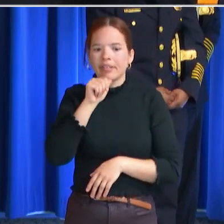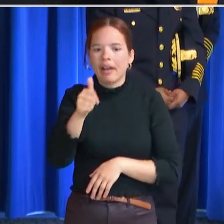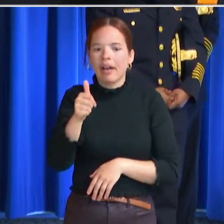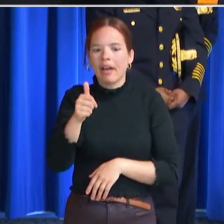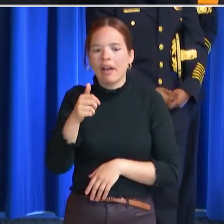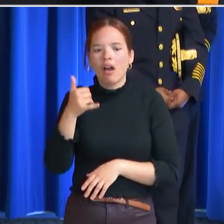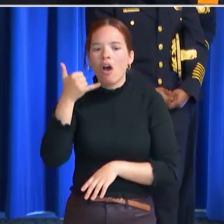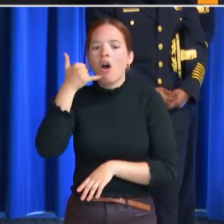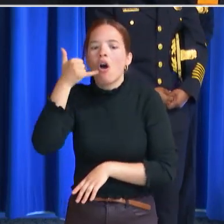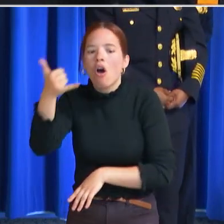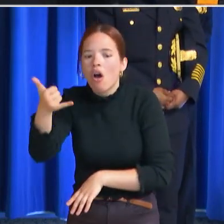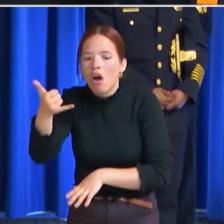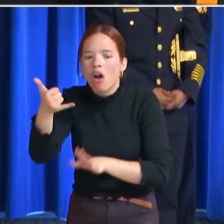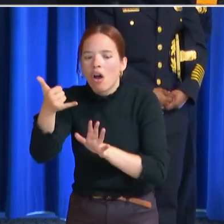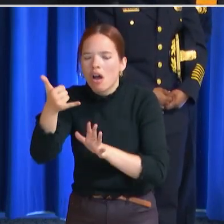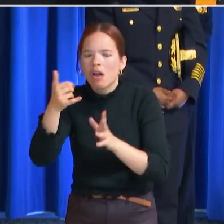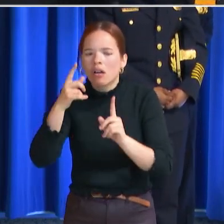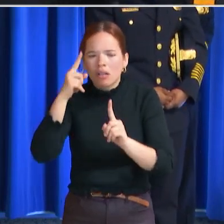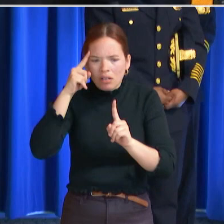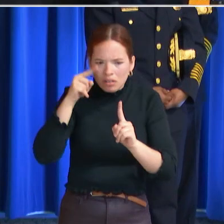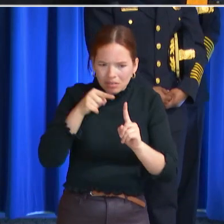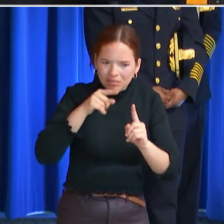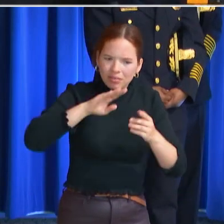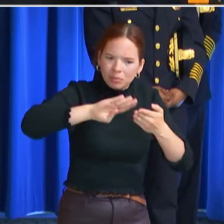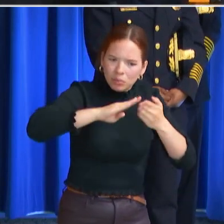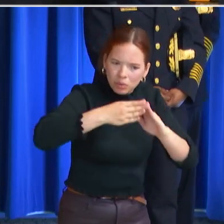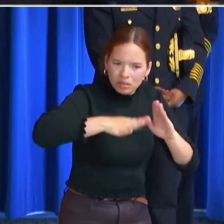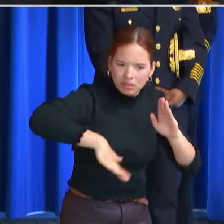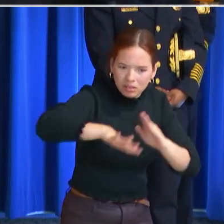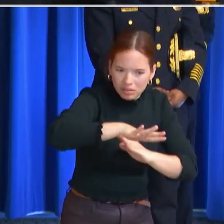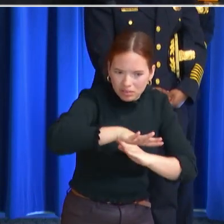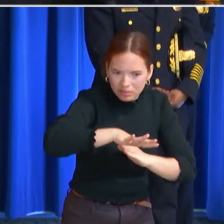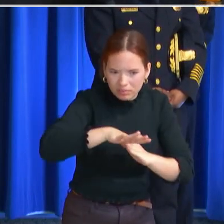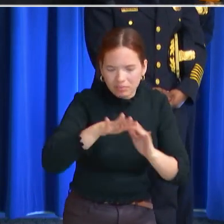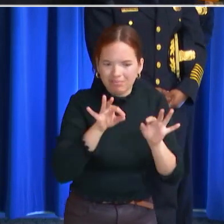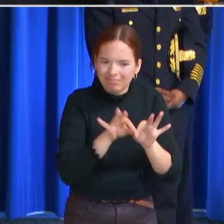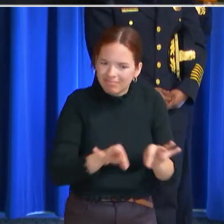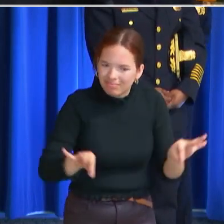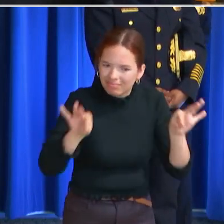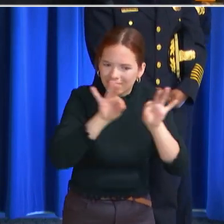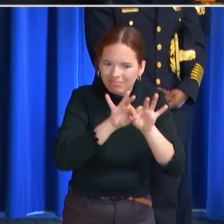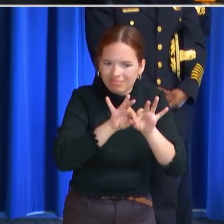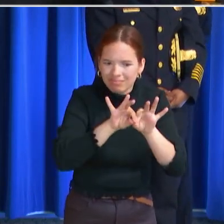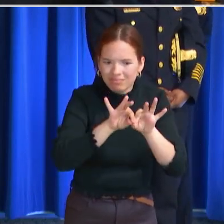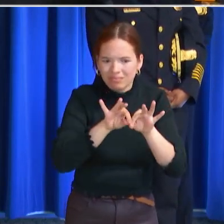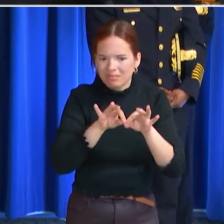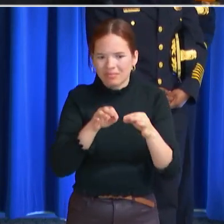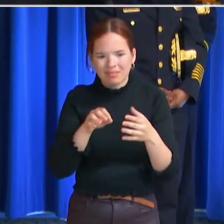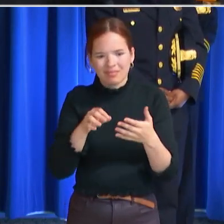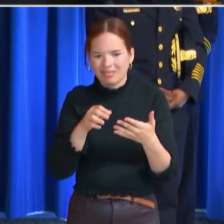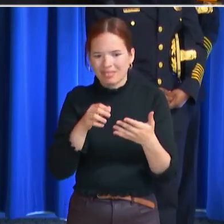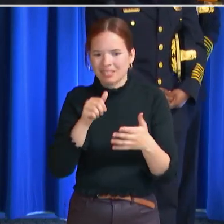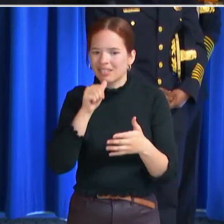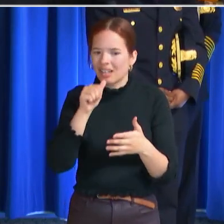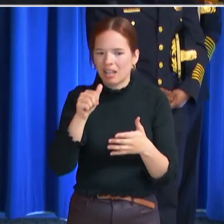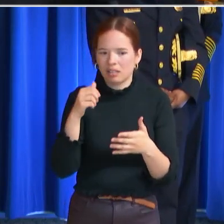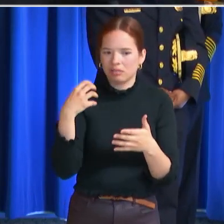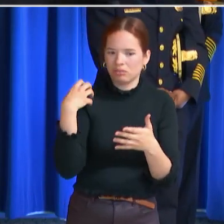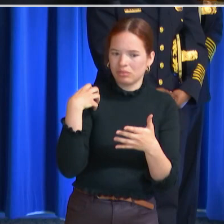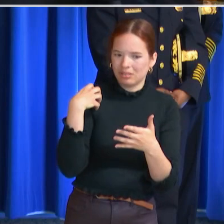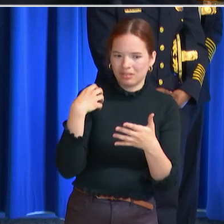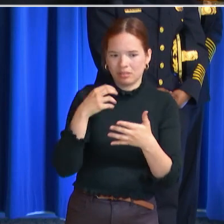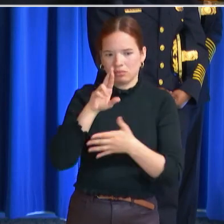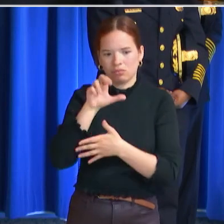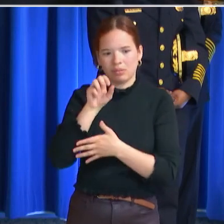to actually focus in on a community. That's important. Everything is not a priority. Chief Ramsey used to say, if everything is a priority, nothing is a priority,